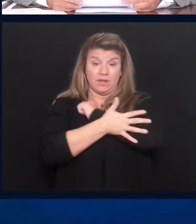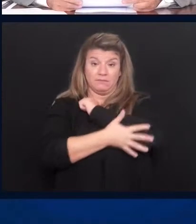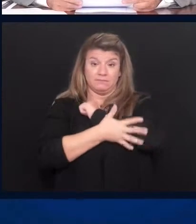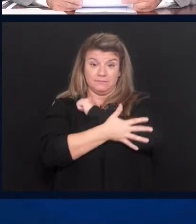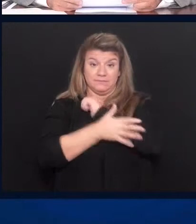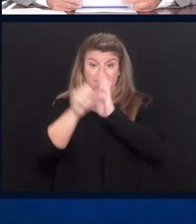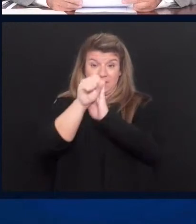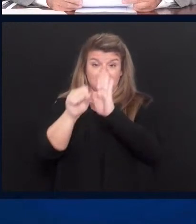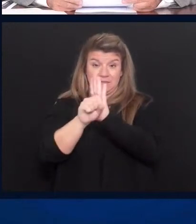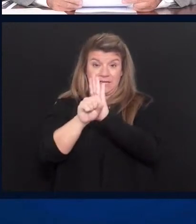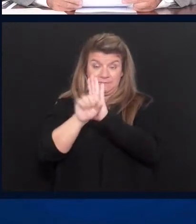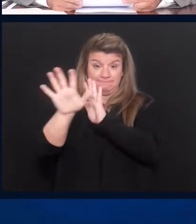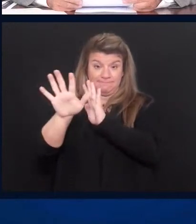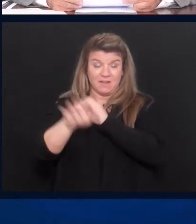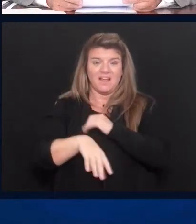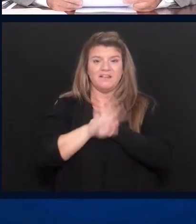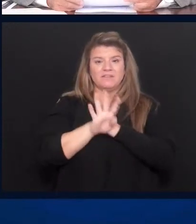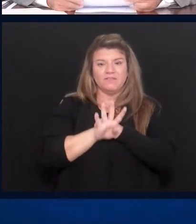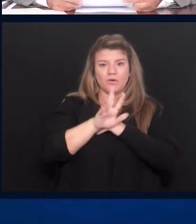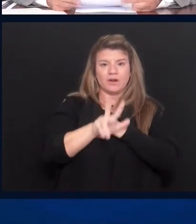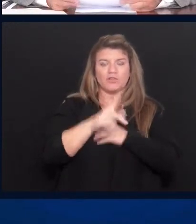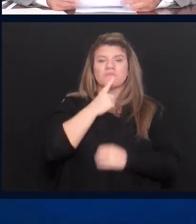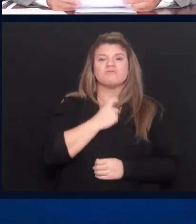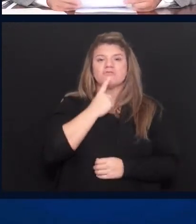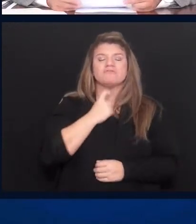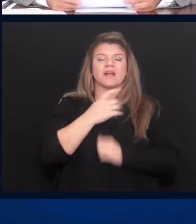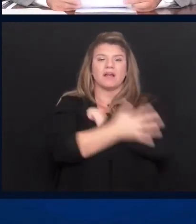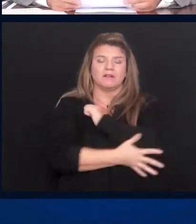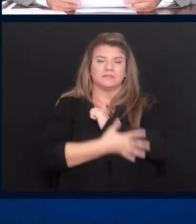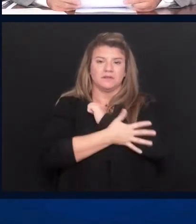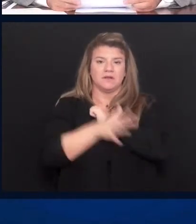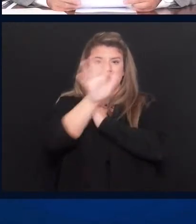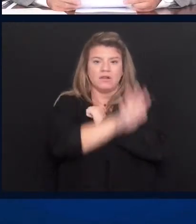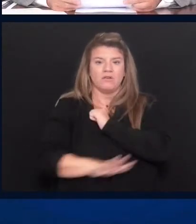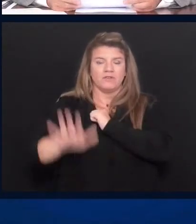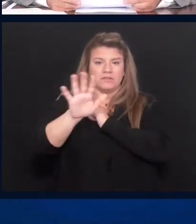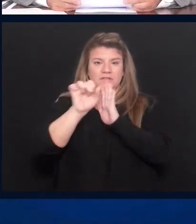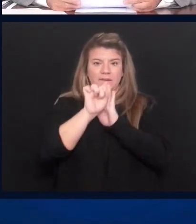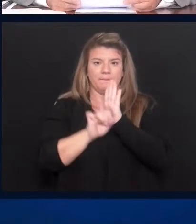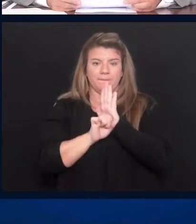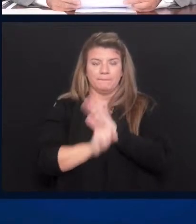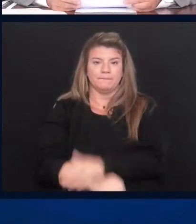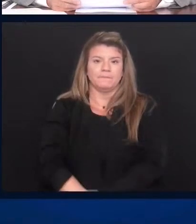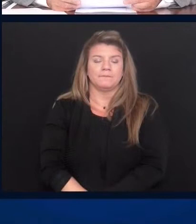We have 43 red counties in the state of West Virginia.